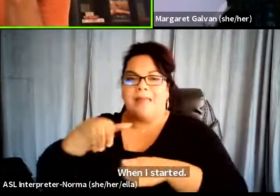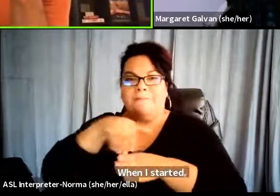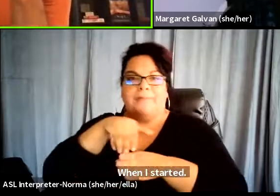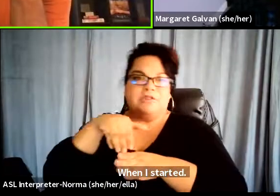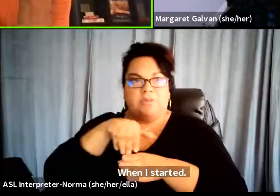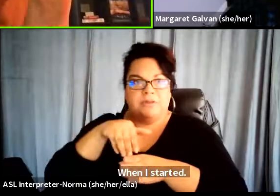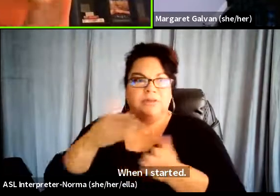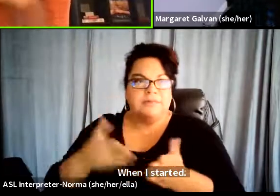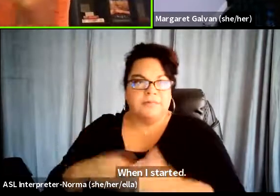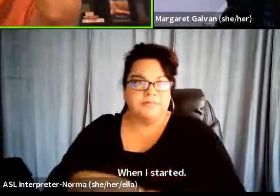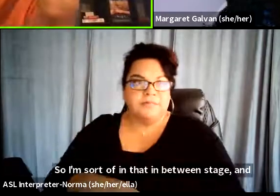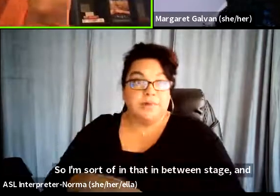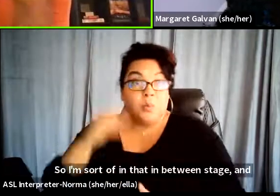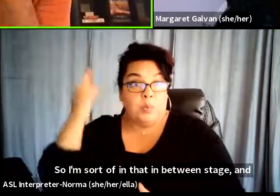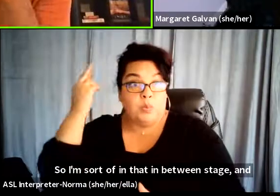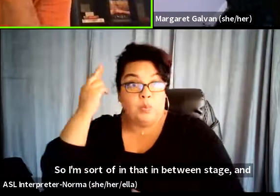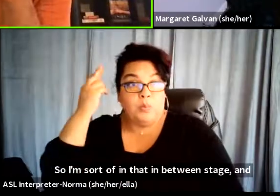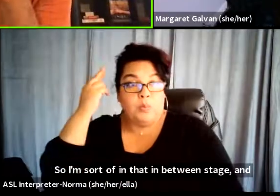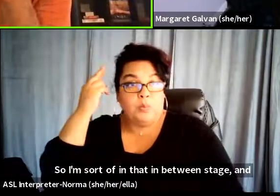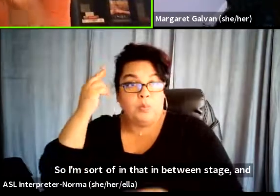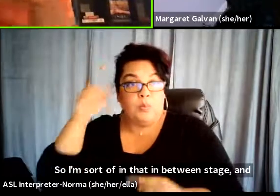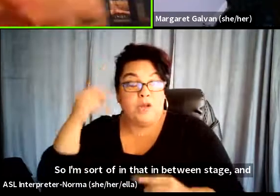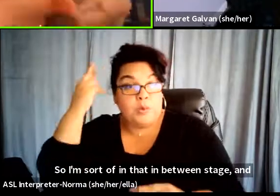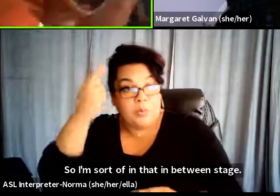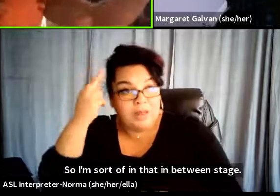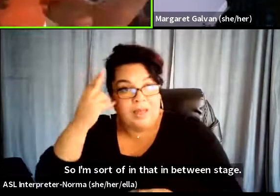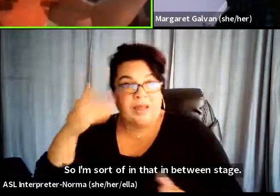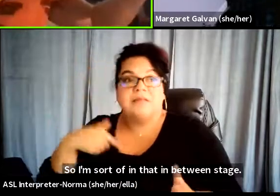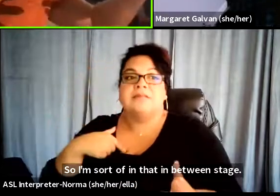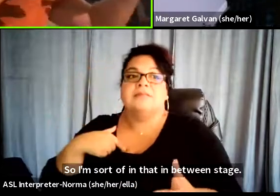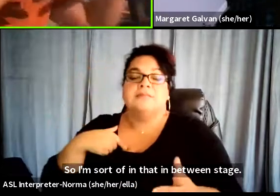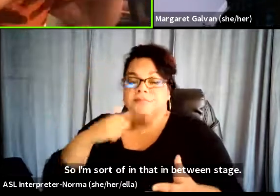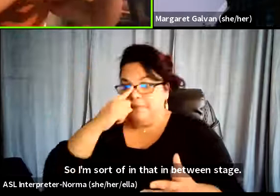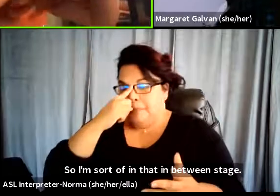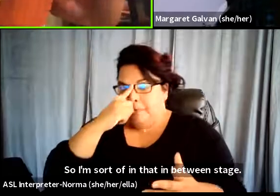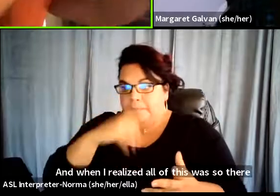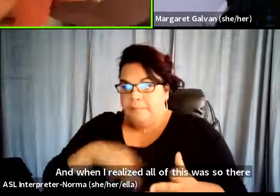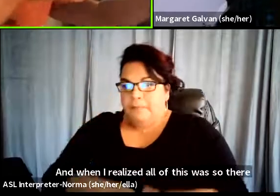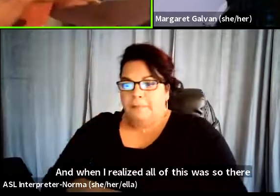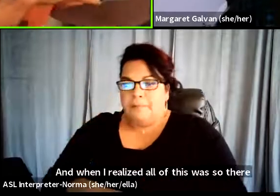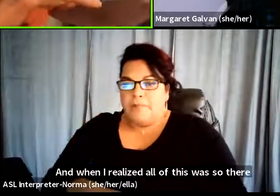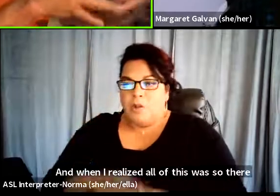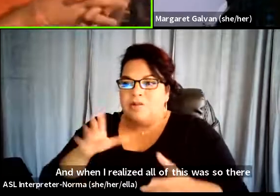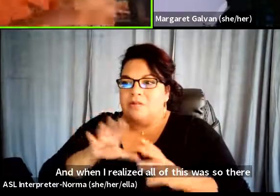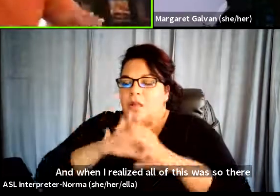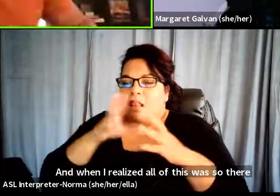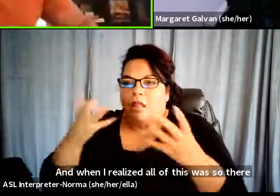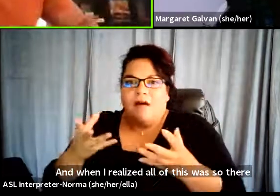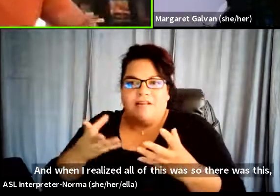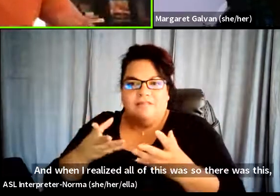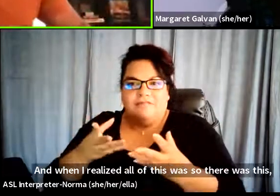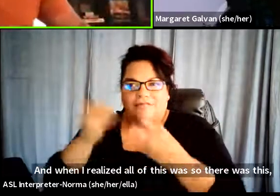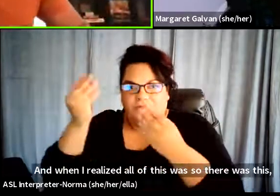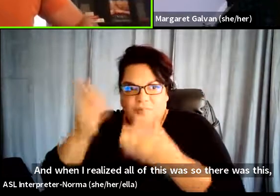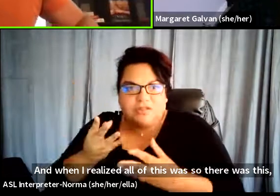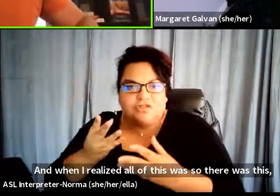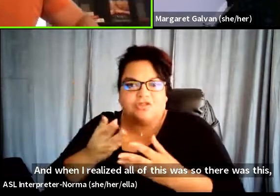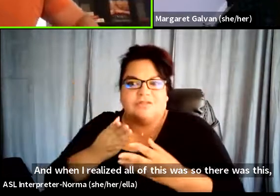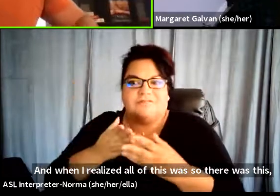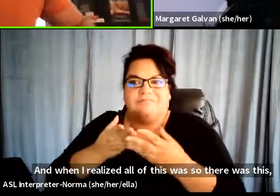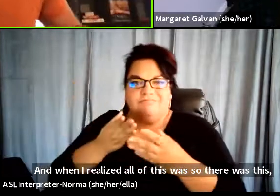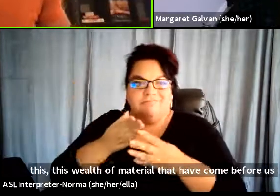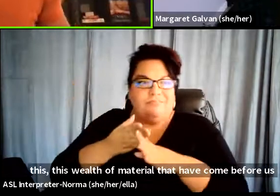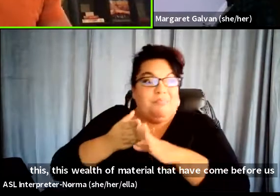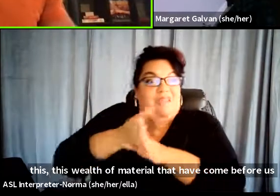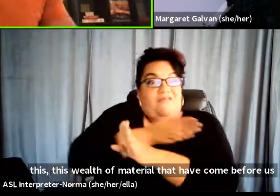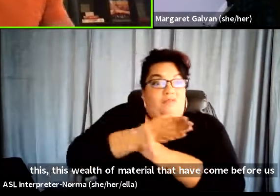And when I realized all of this was so, there was this, this, this wealth of material that had come before, and